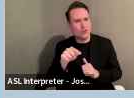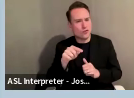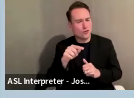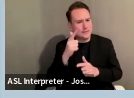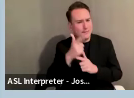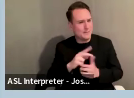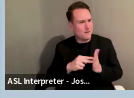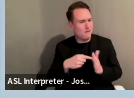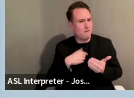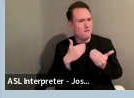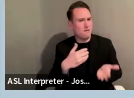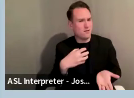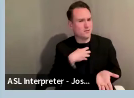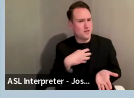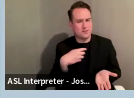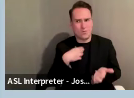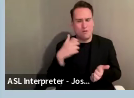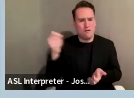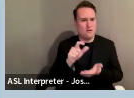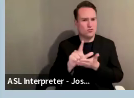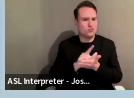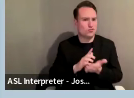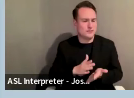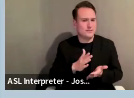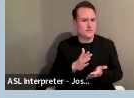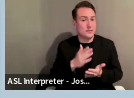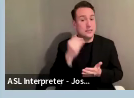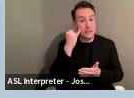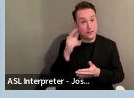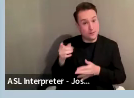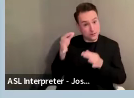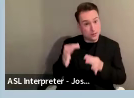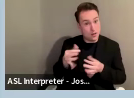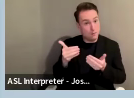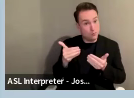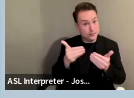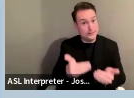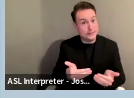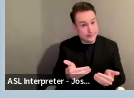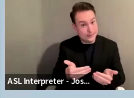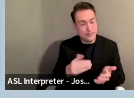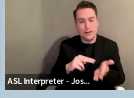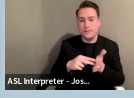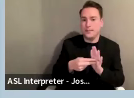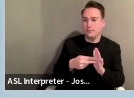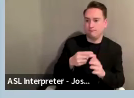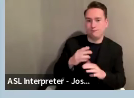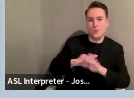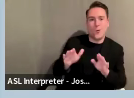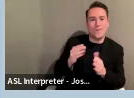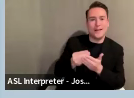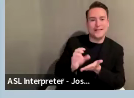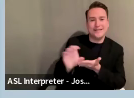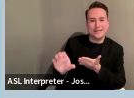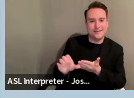contest this. I'm going to find a lawyer to do that. Well, if they really decide to proceed, they don't get anything. So we can have no